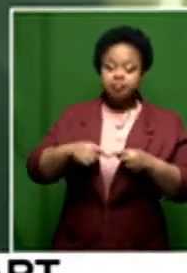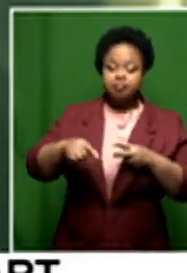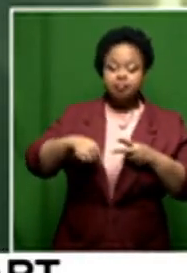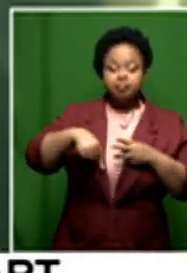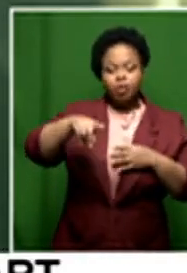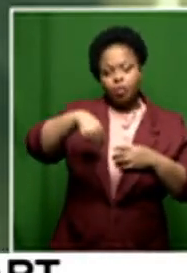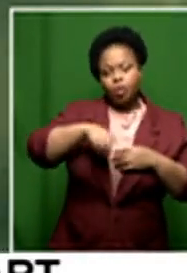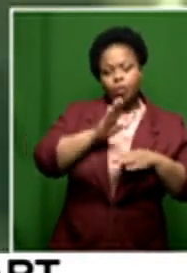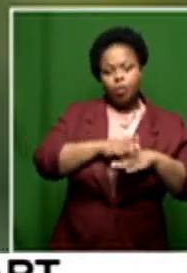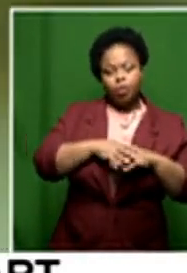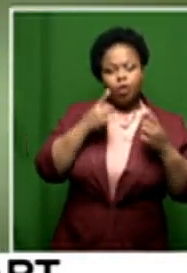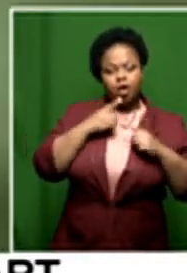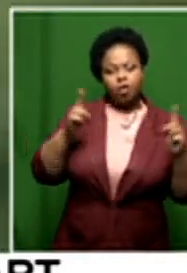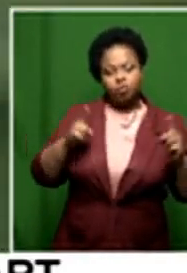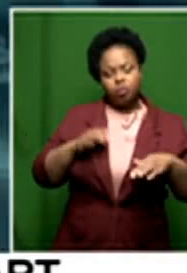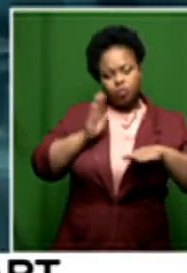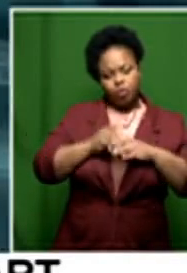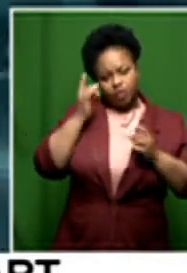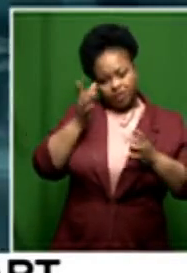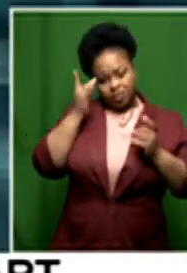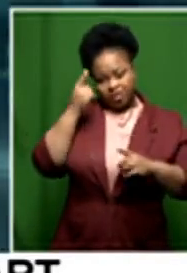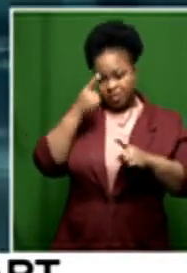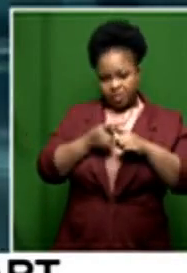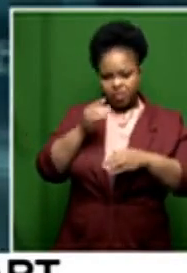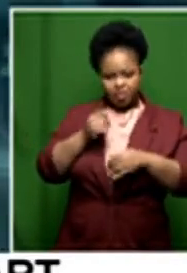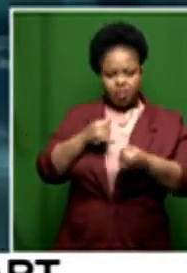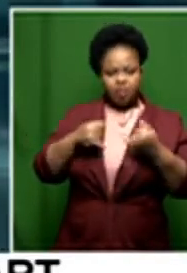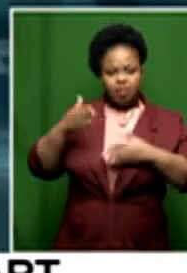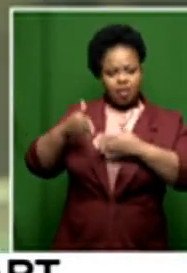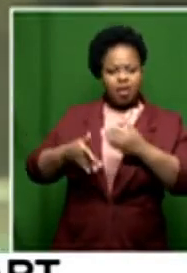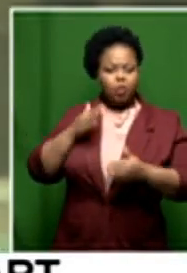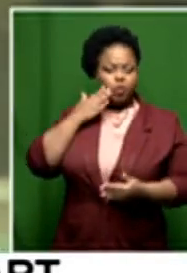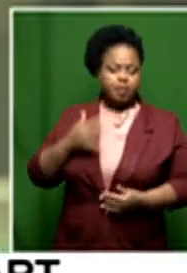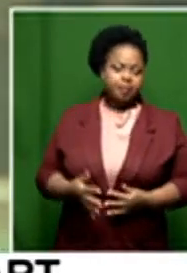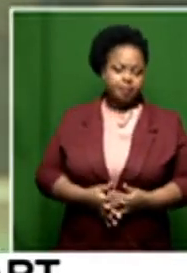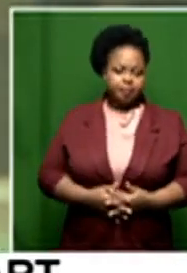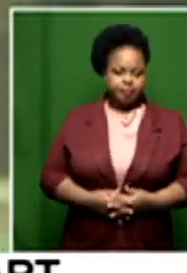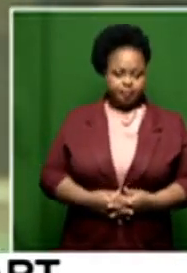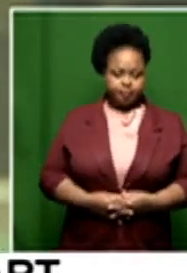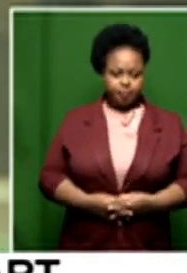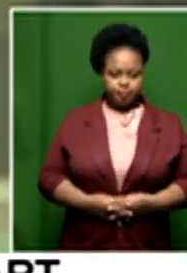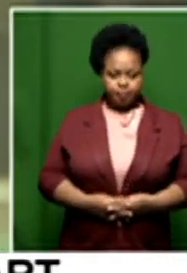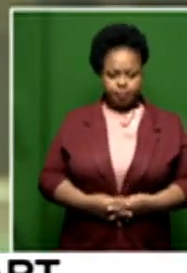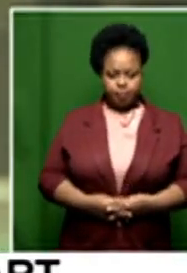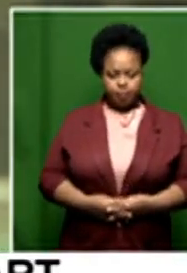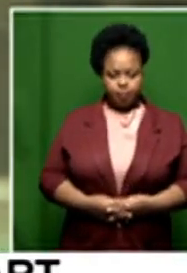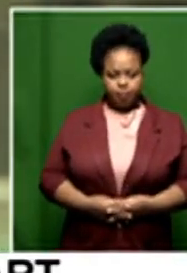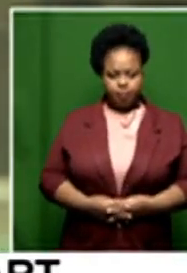is expected with full operational details and targeted timelines. Nomabolani, SABC News, Pretoria.